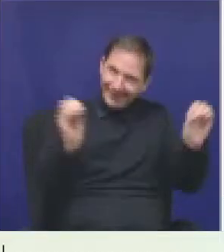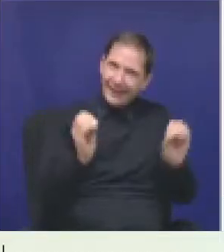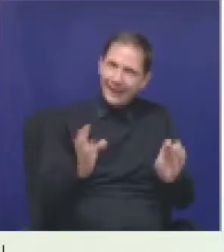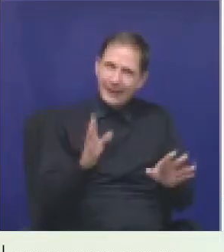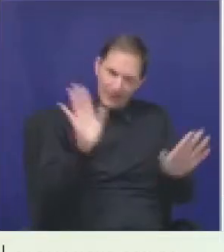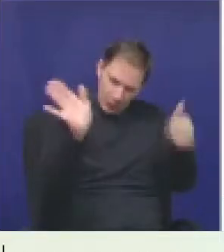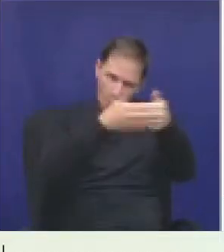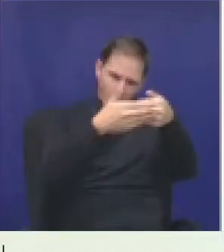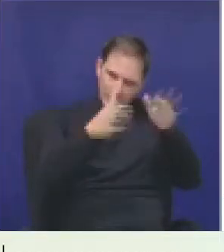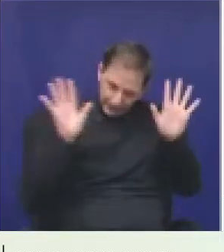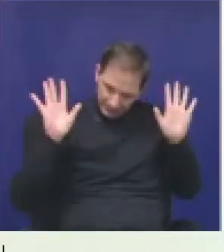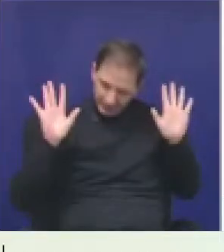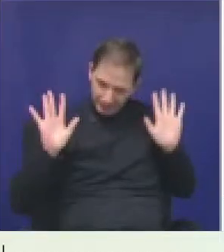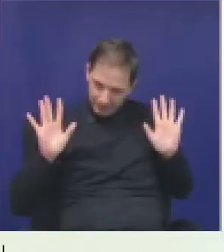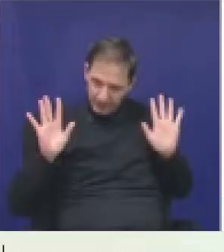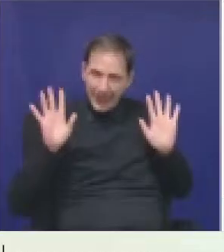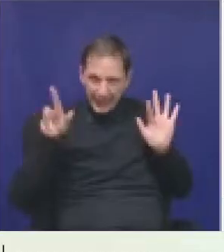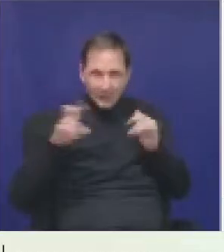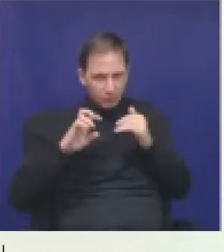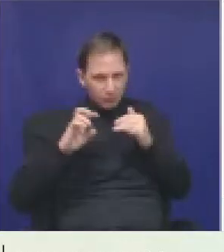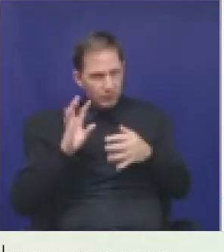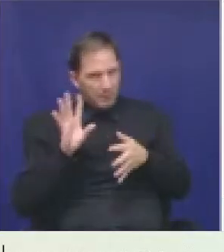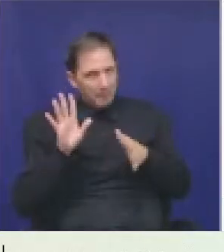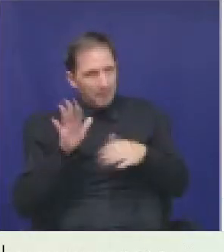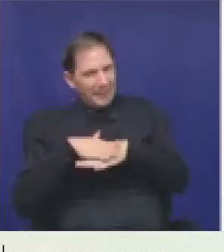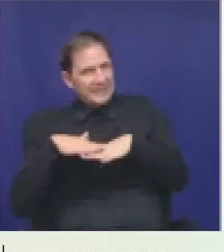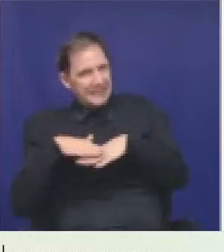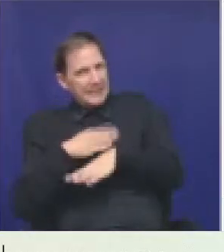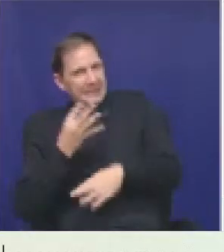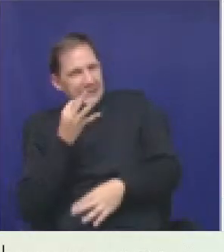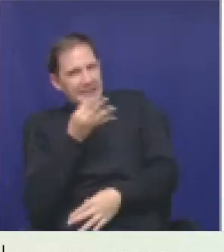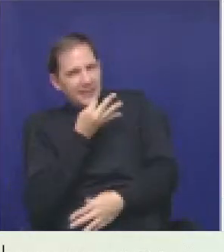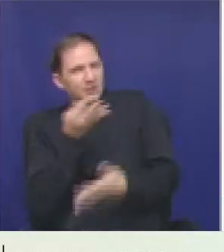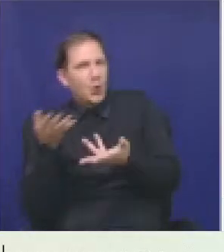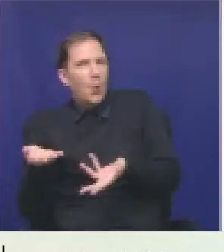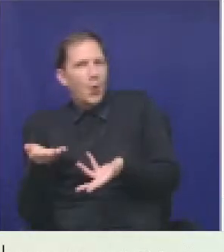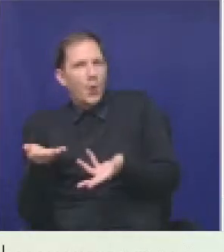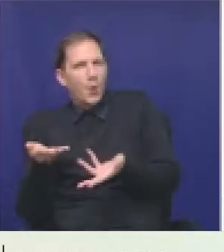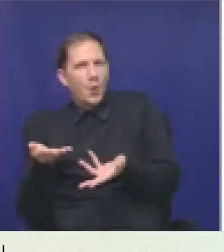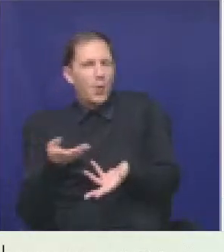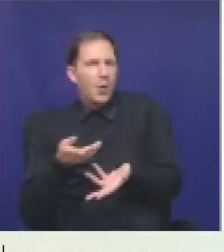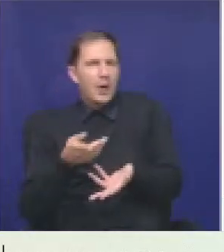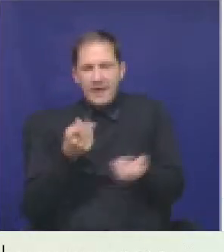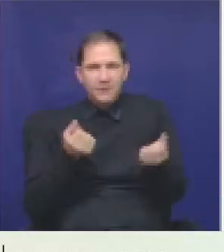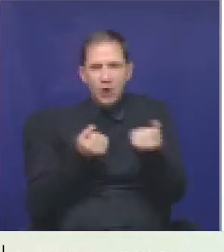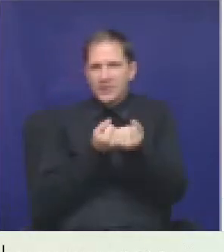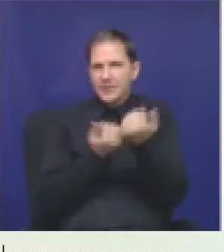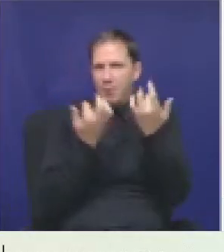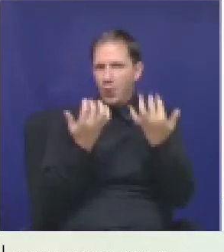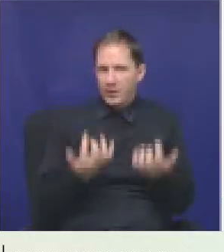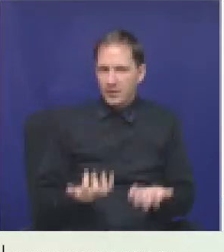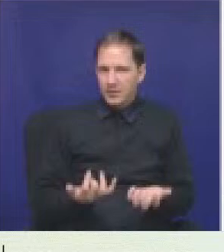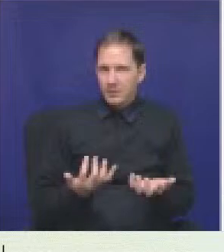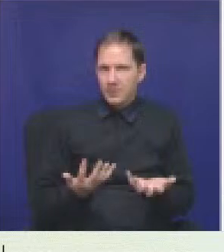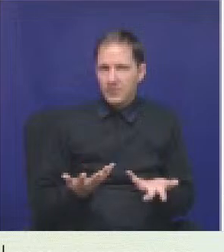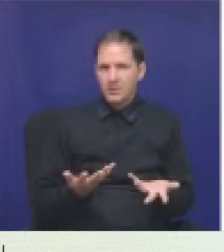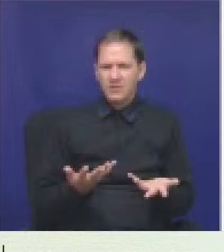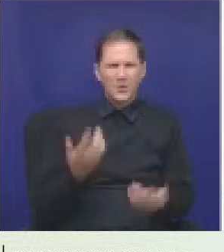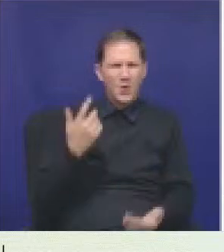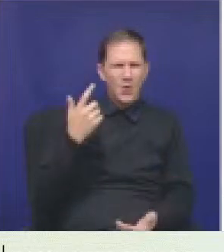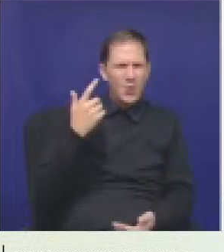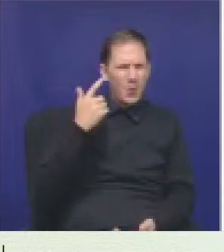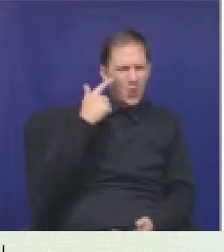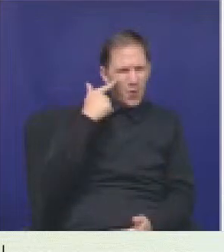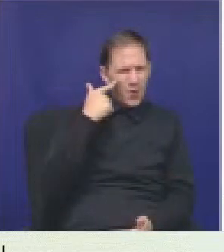Stats SA because we don't have enough money right now. It's a complete collapse of logic, but